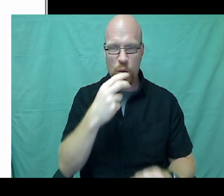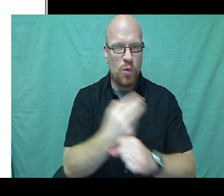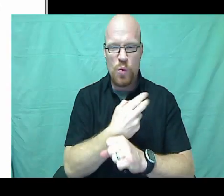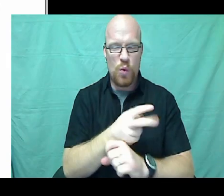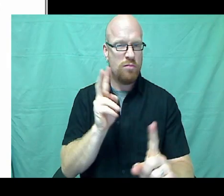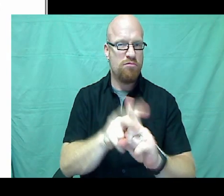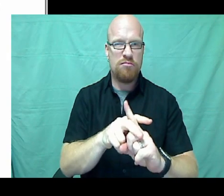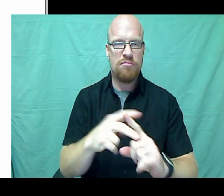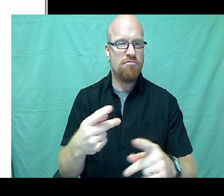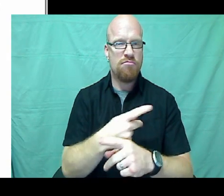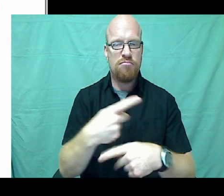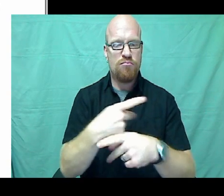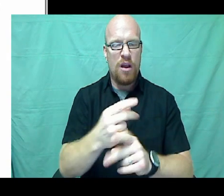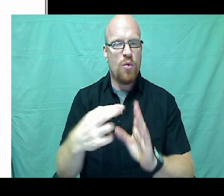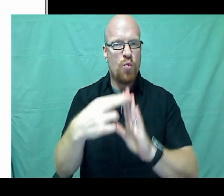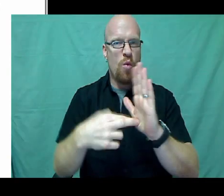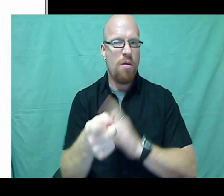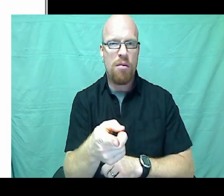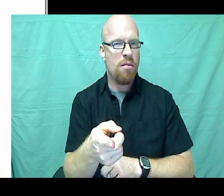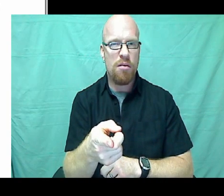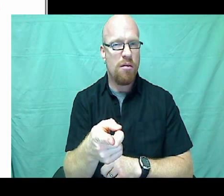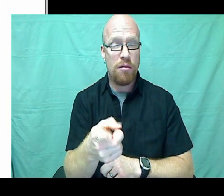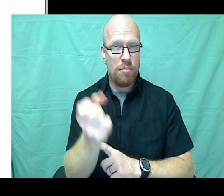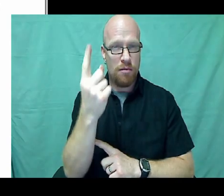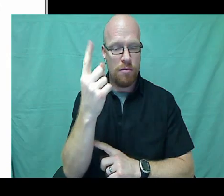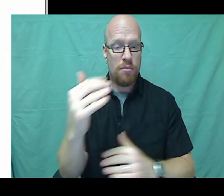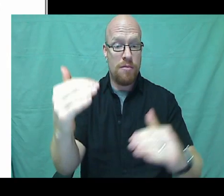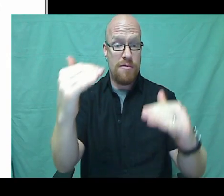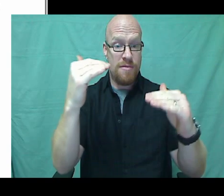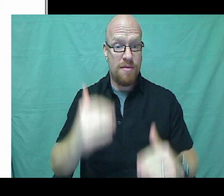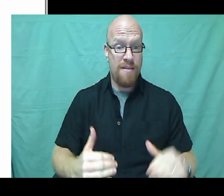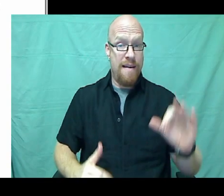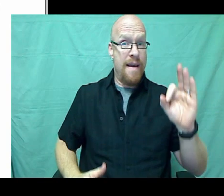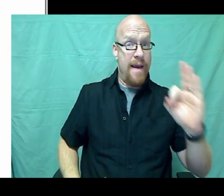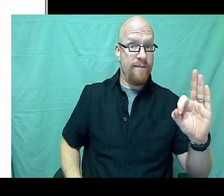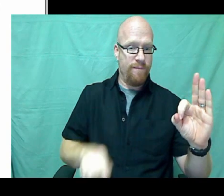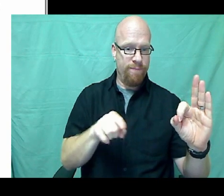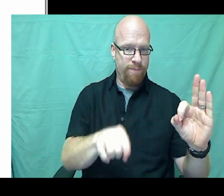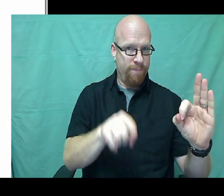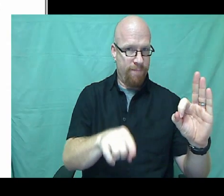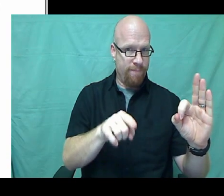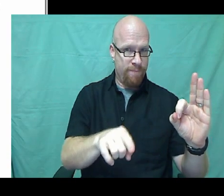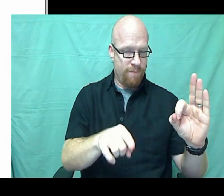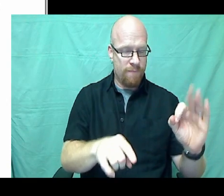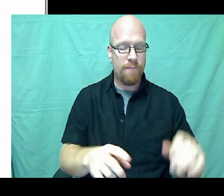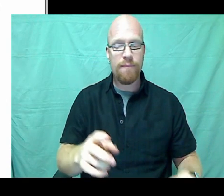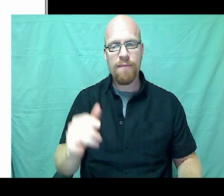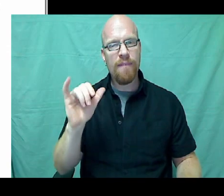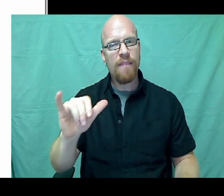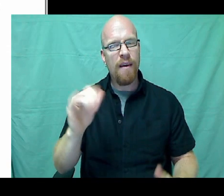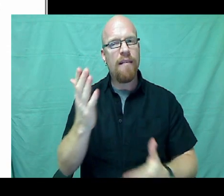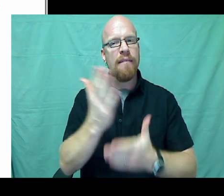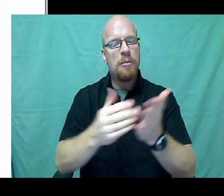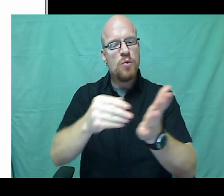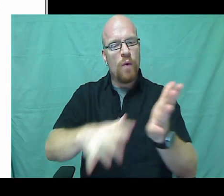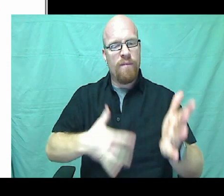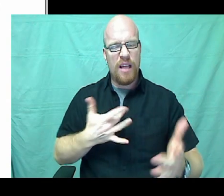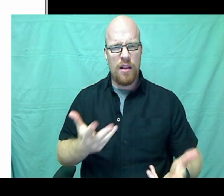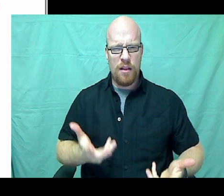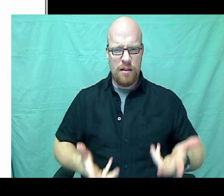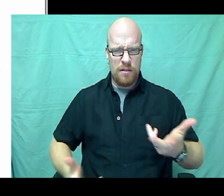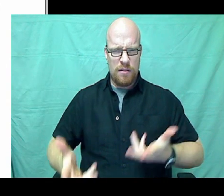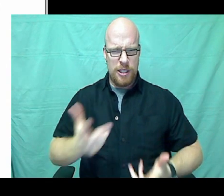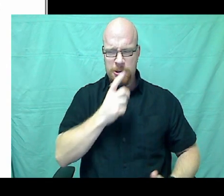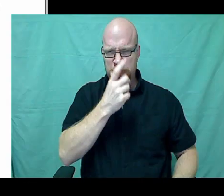and then add 3 to the 6th. Now, moving on. Example F.